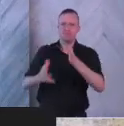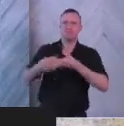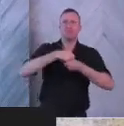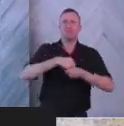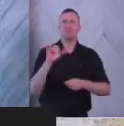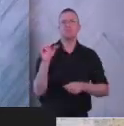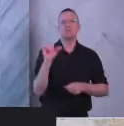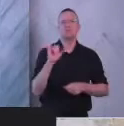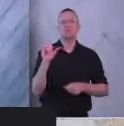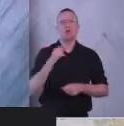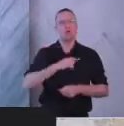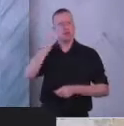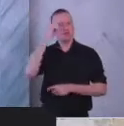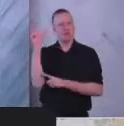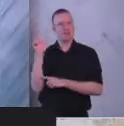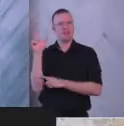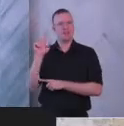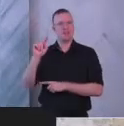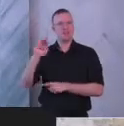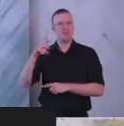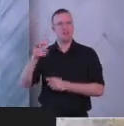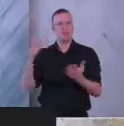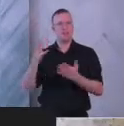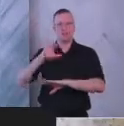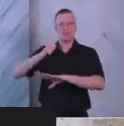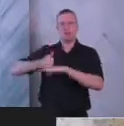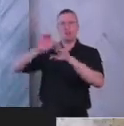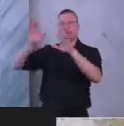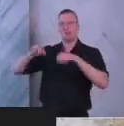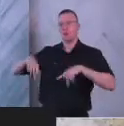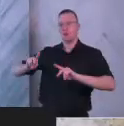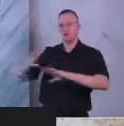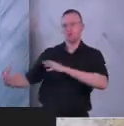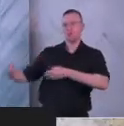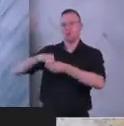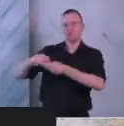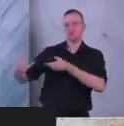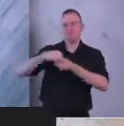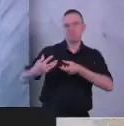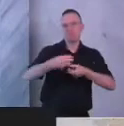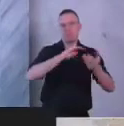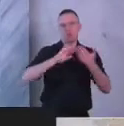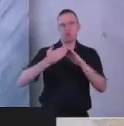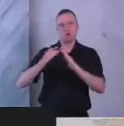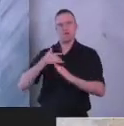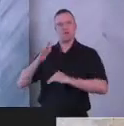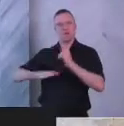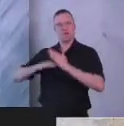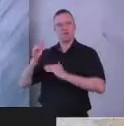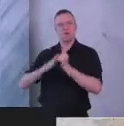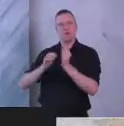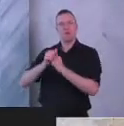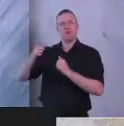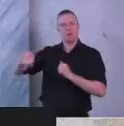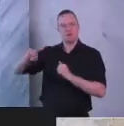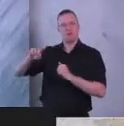actually, I believe the Islamic Temple here does a fantastic job of engaging the community, and I feel very comfortable with them.